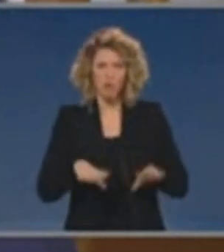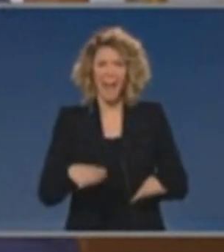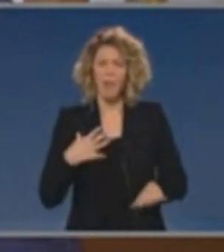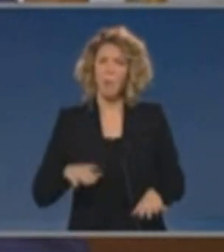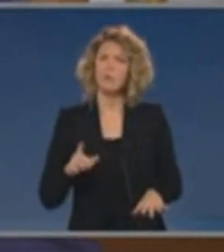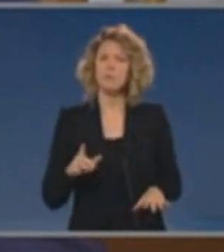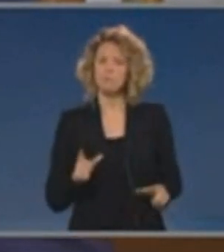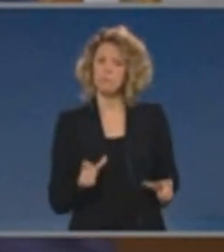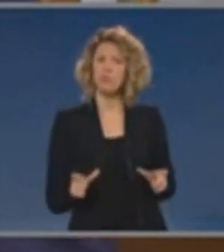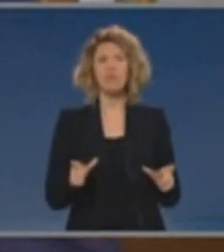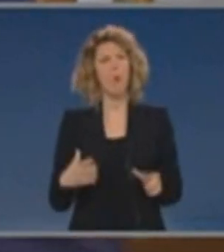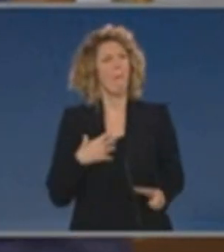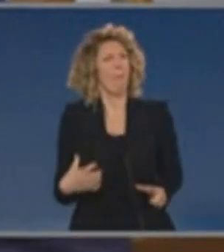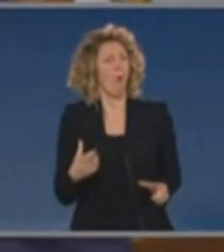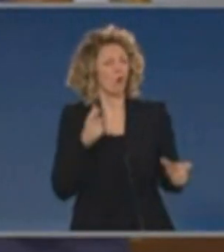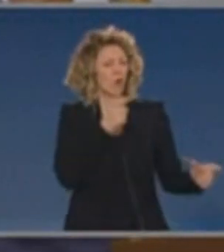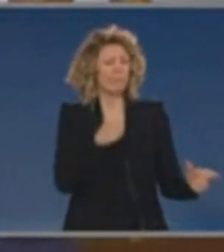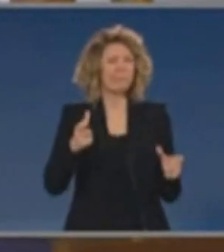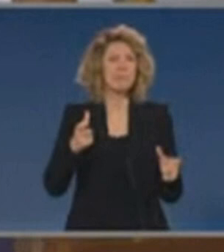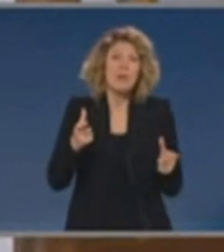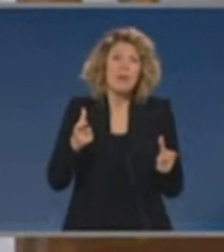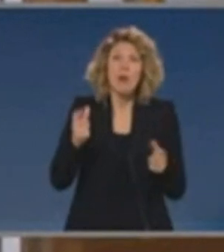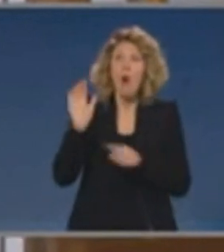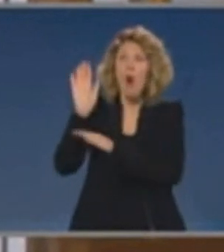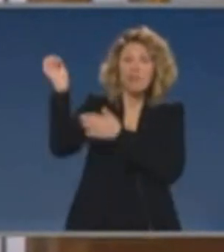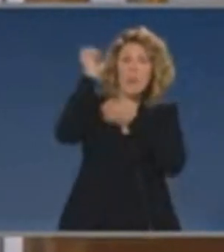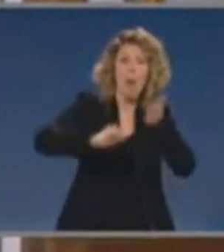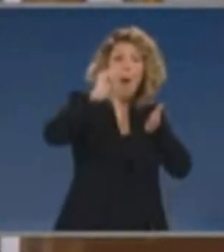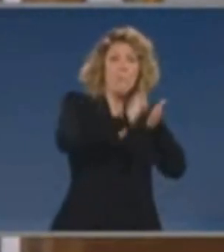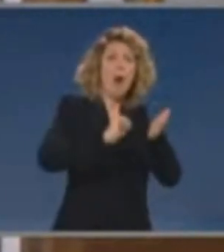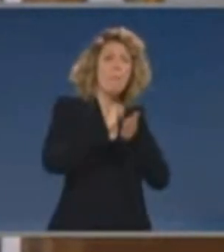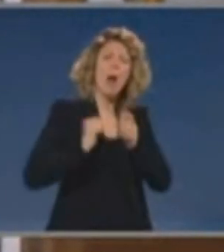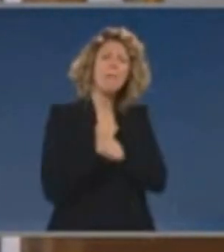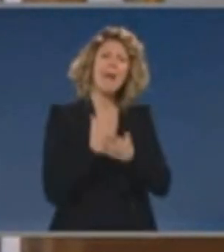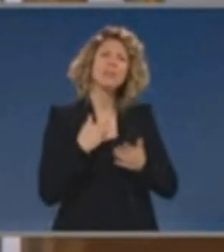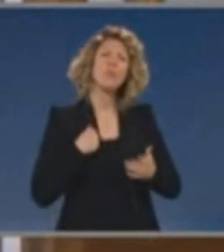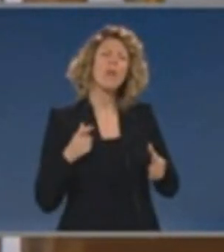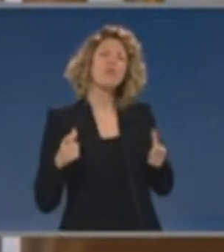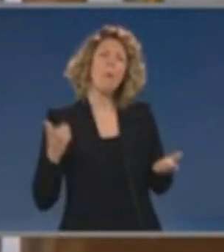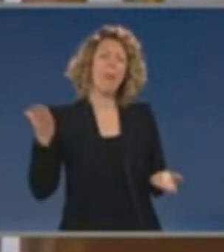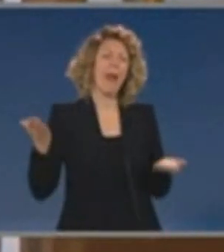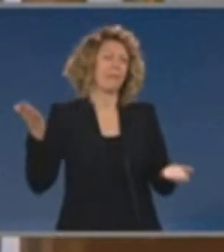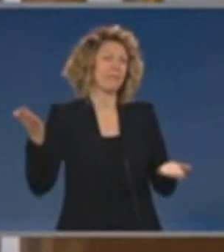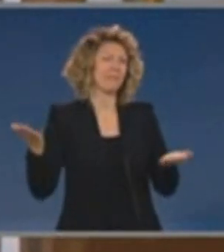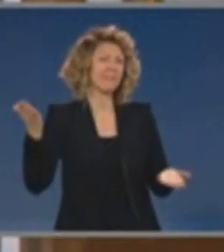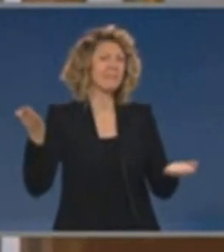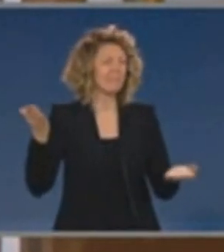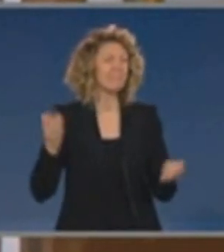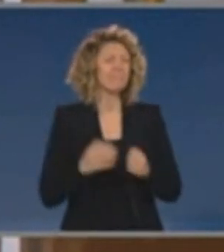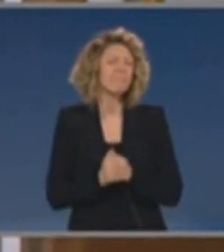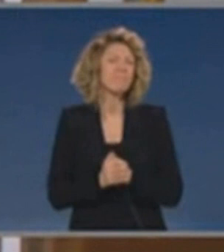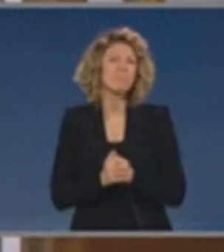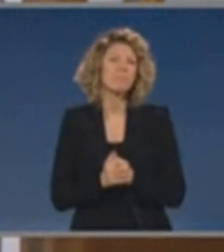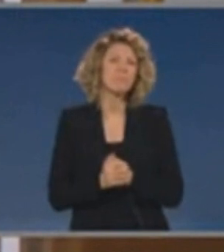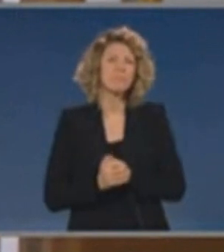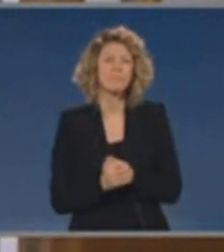Australians control over the investment that comes into this country. And we continue to provide, as the Prime Minister said, the necessary